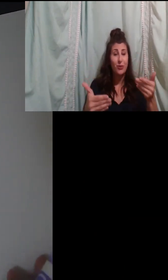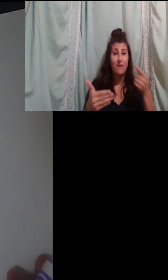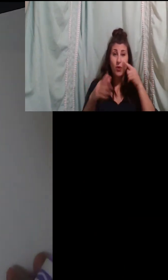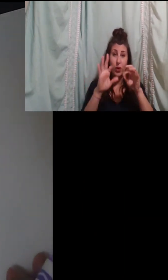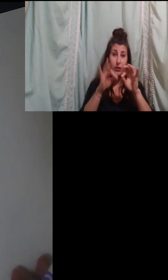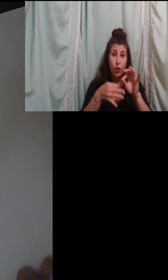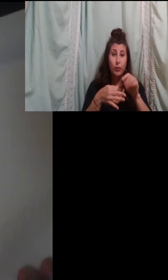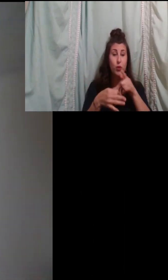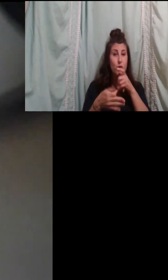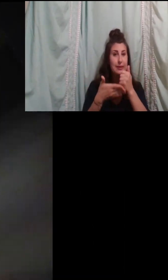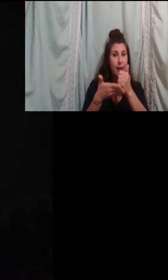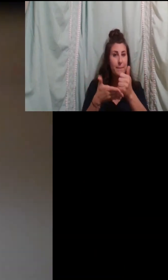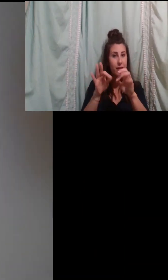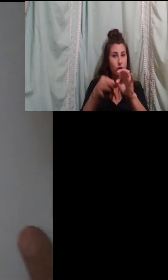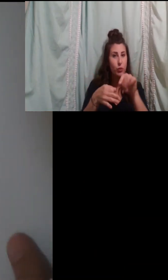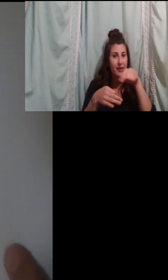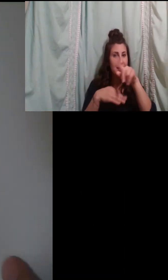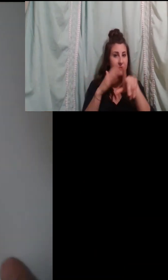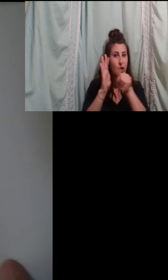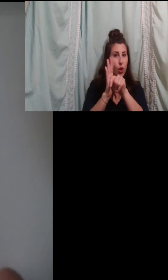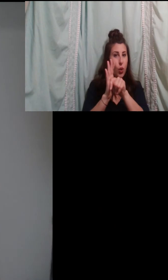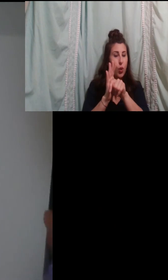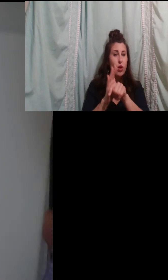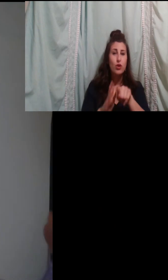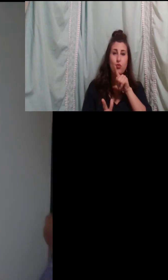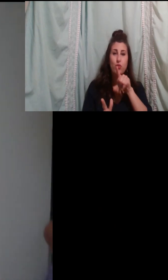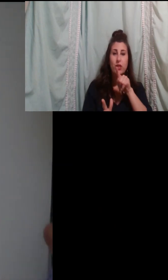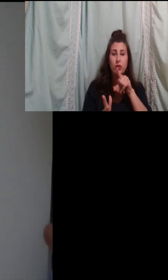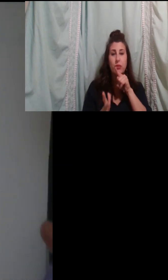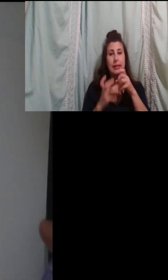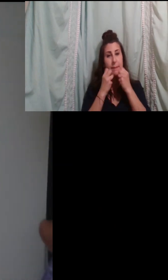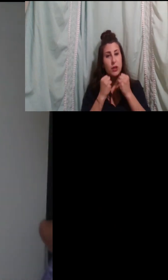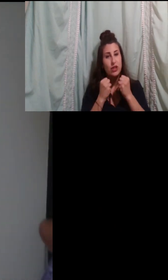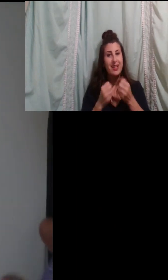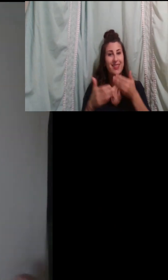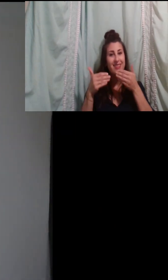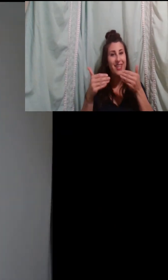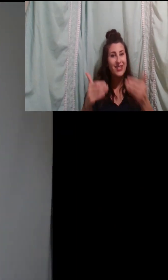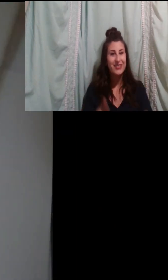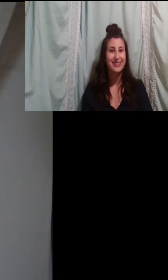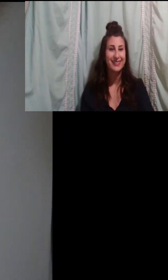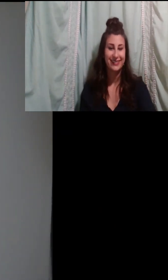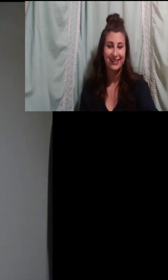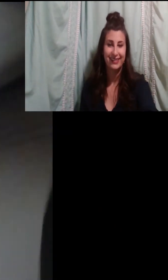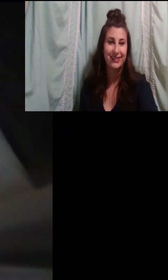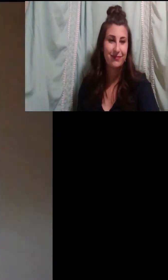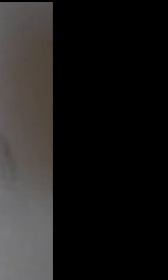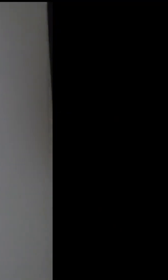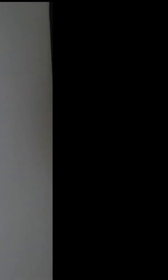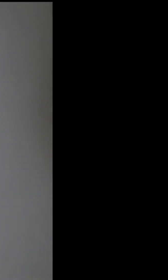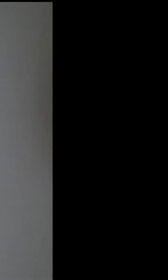so much for the interpreter who was helping interpret this video. We really, really appreciate it. Thank you.